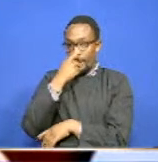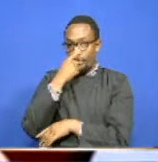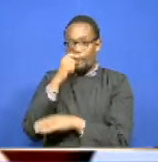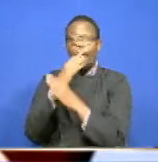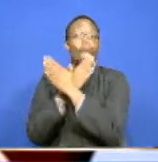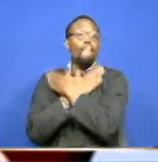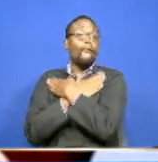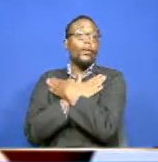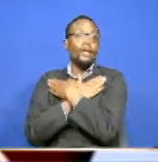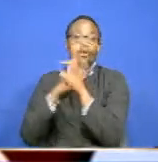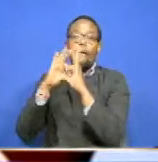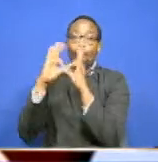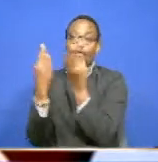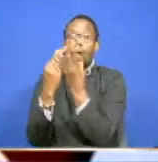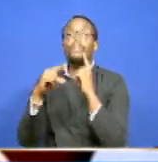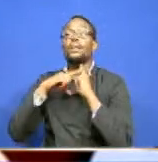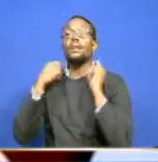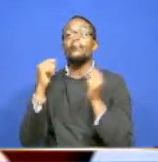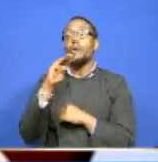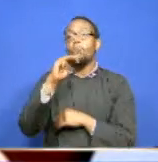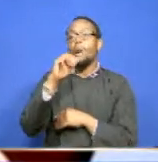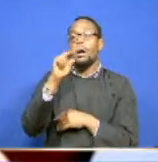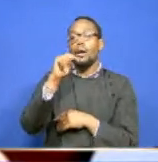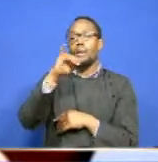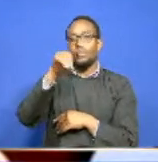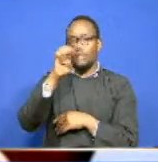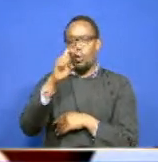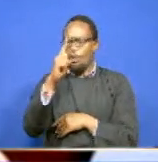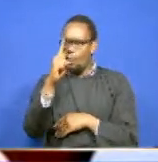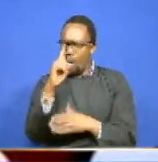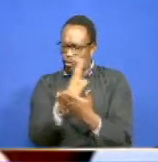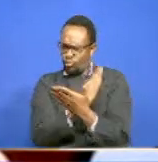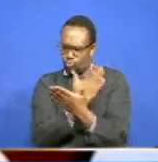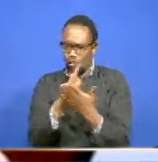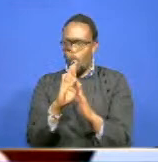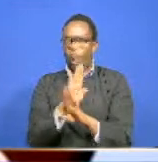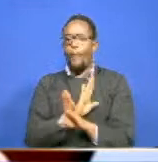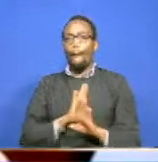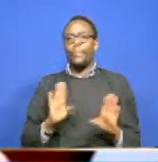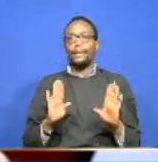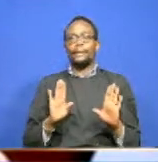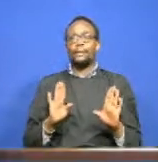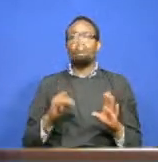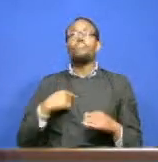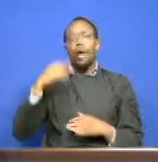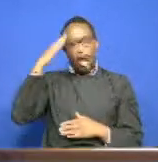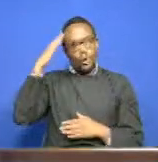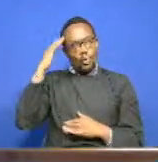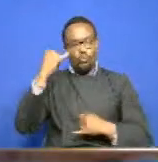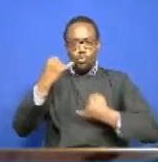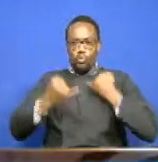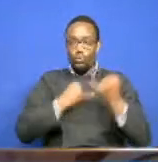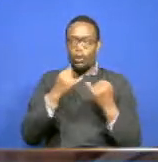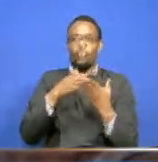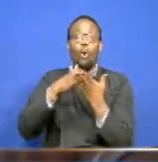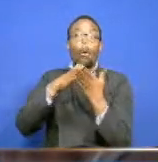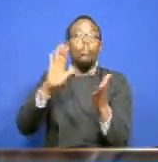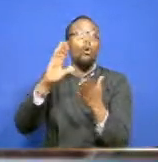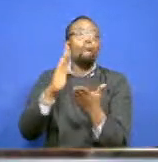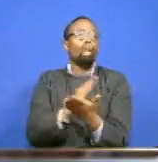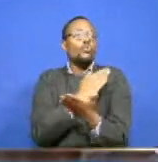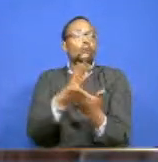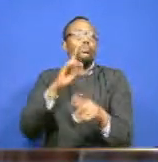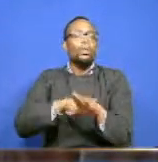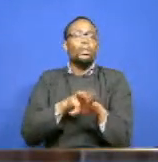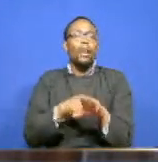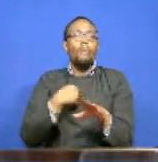family. Kindly come here, perform only one number. I know we will be able to enjoy most of your music when we